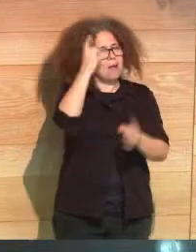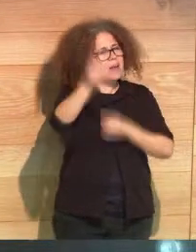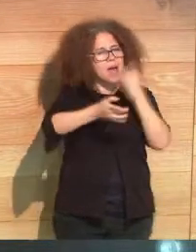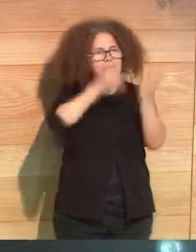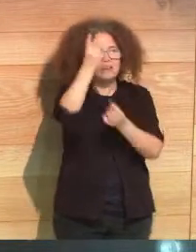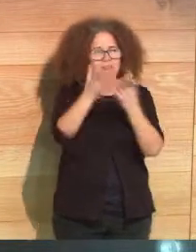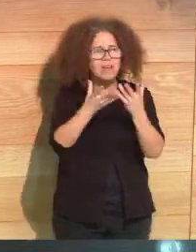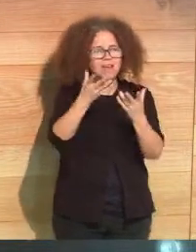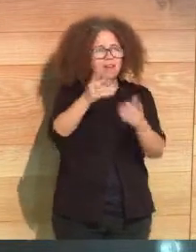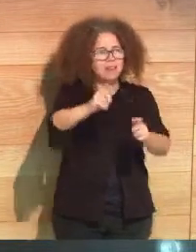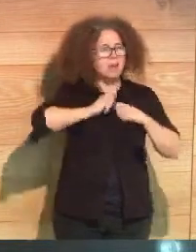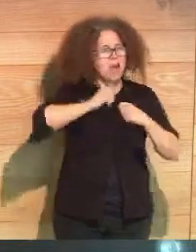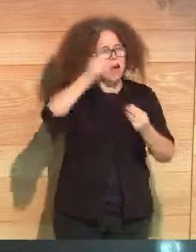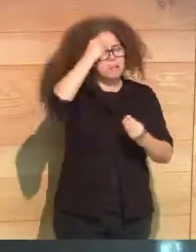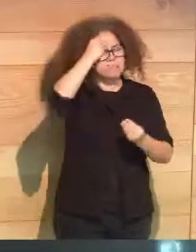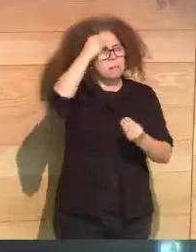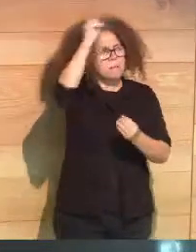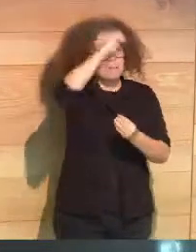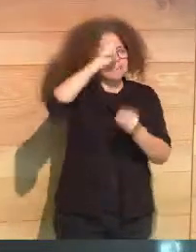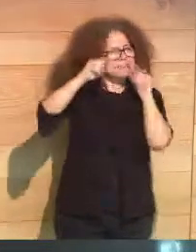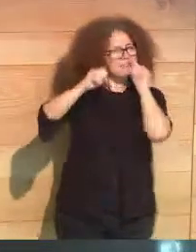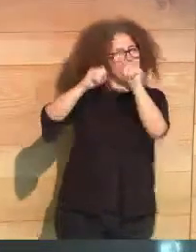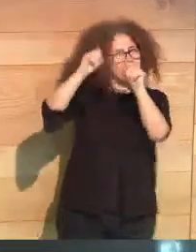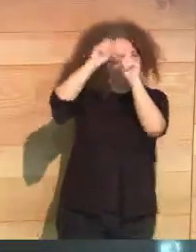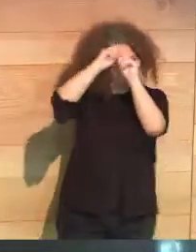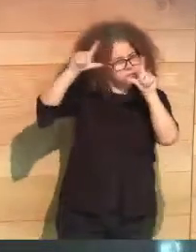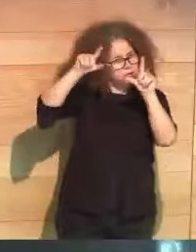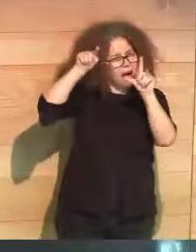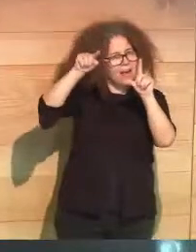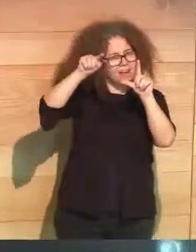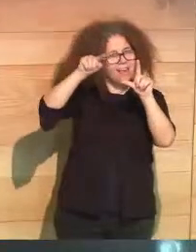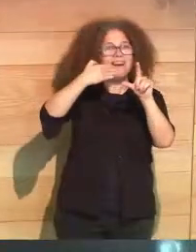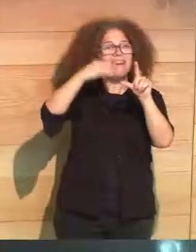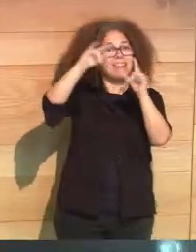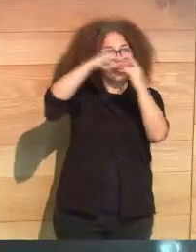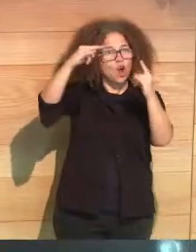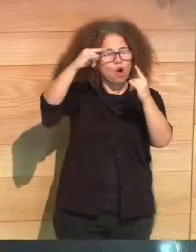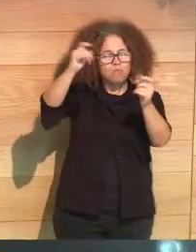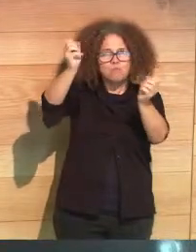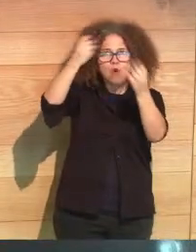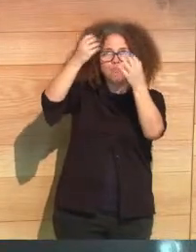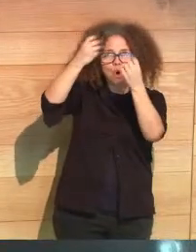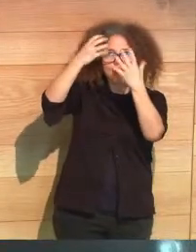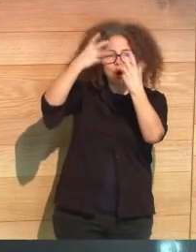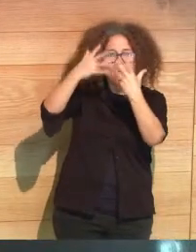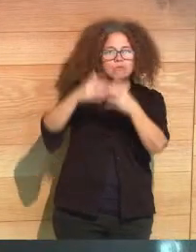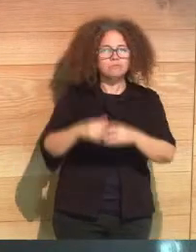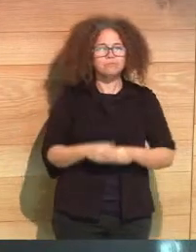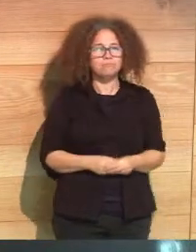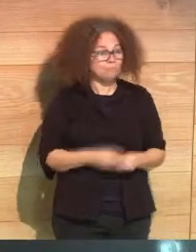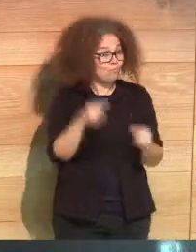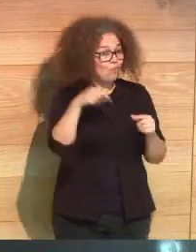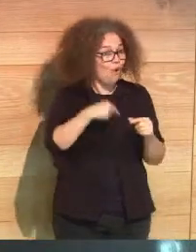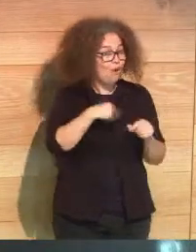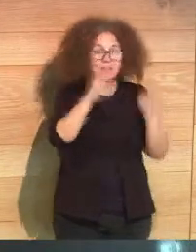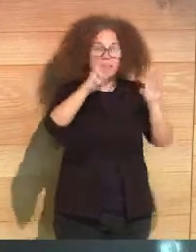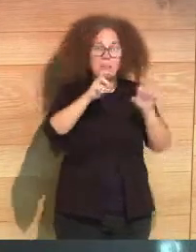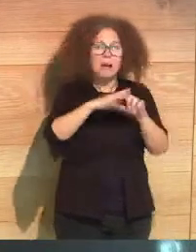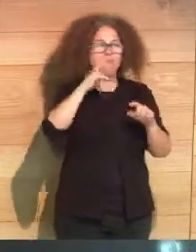of creativity and thinking. And this exhibition that we kick off today,